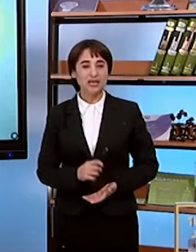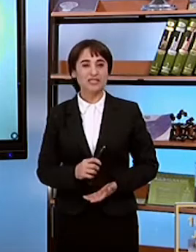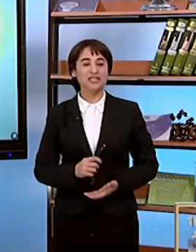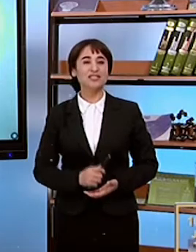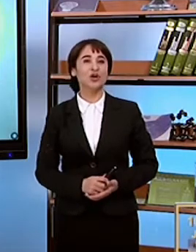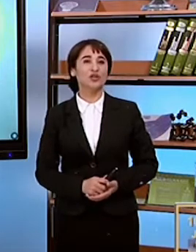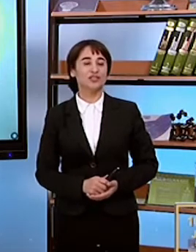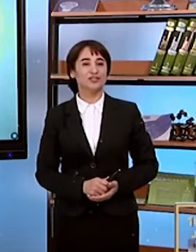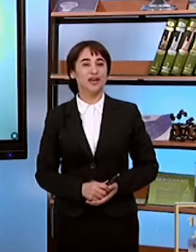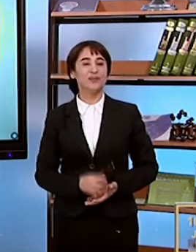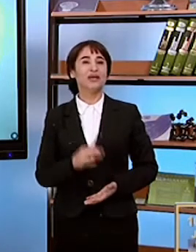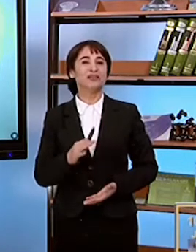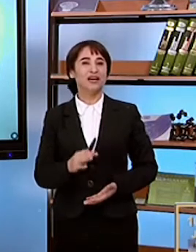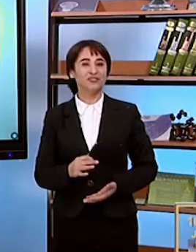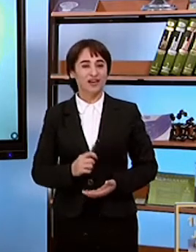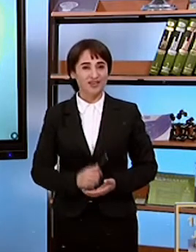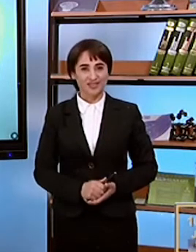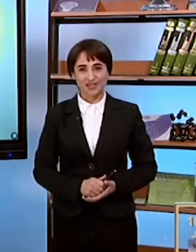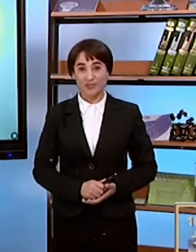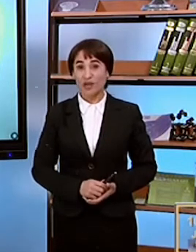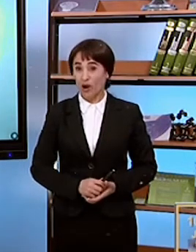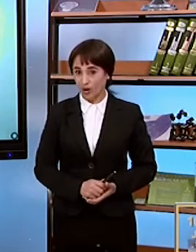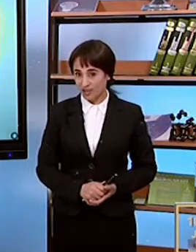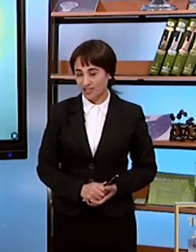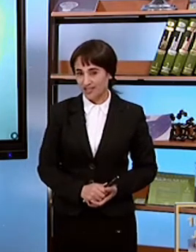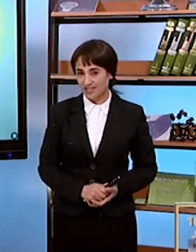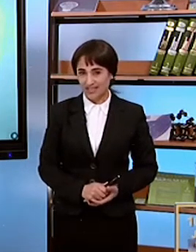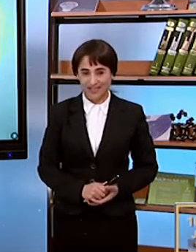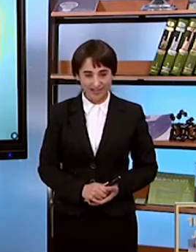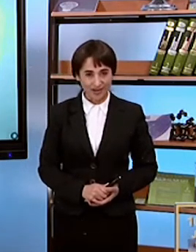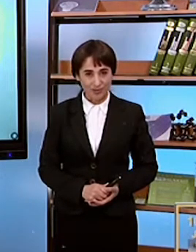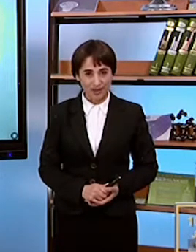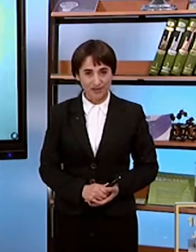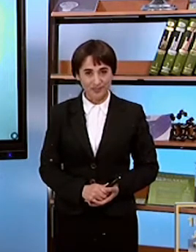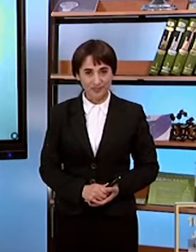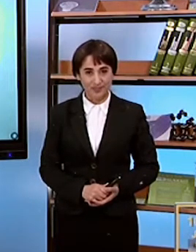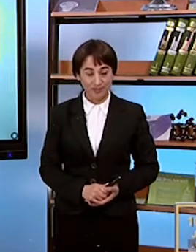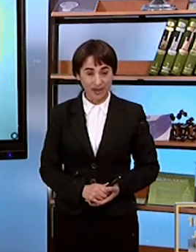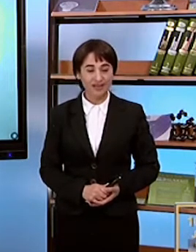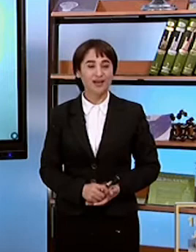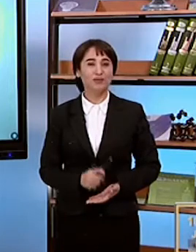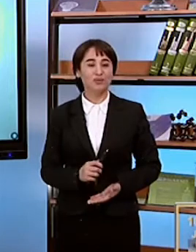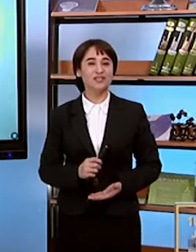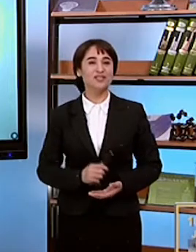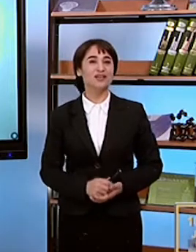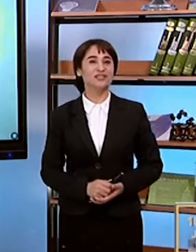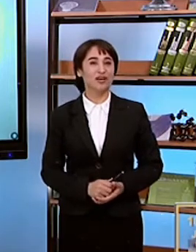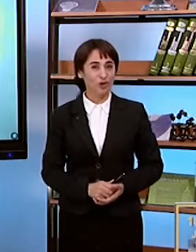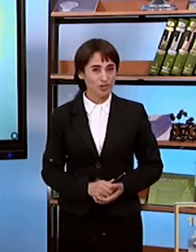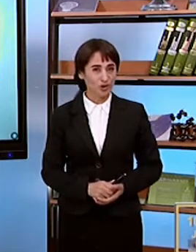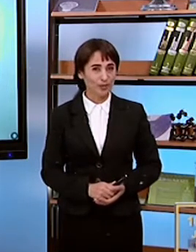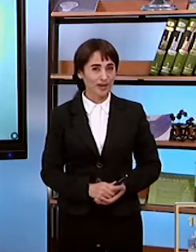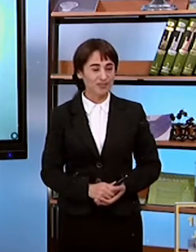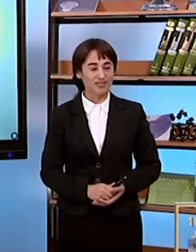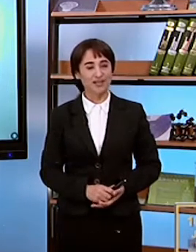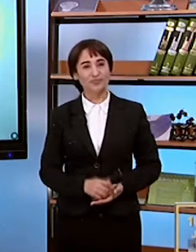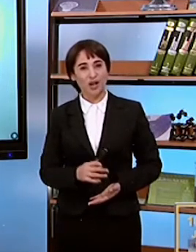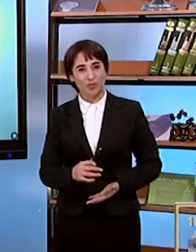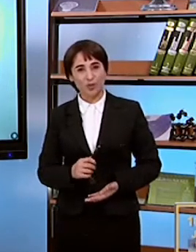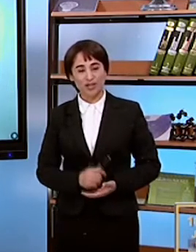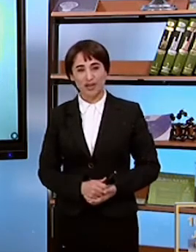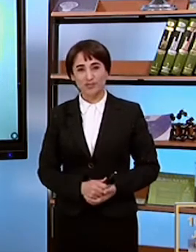uchun siz yoningizga daftaringizni olishingiz kerak bo'ladi. Demak, biz